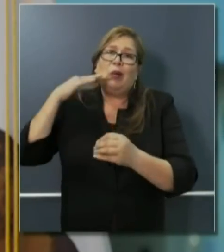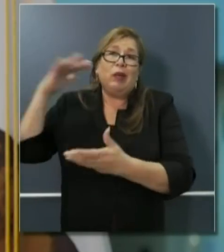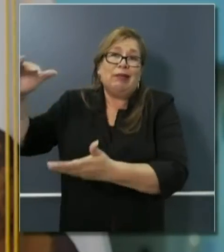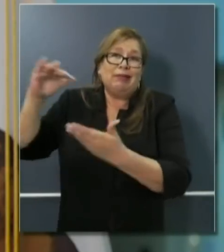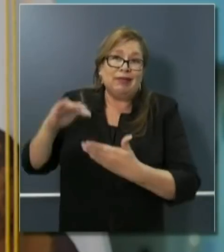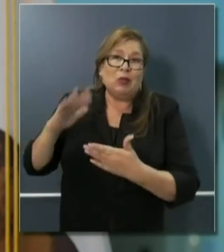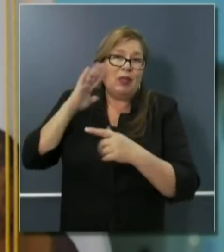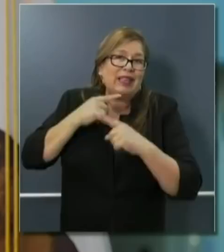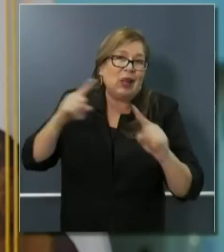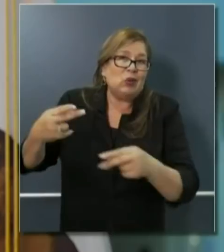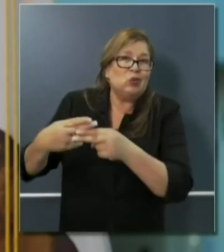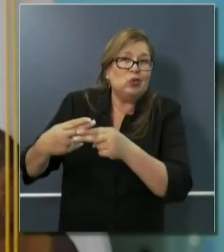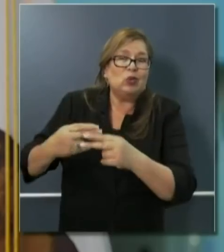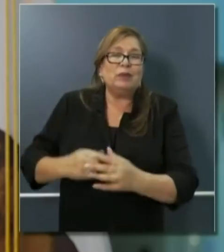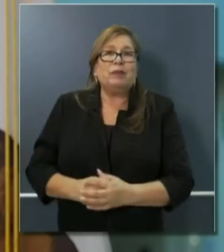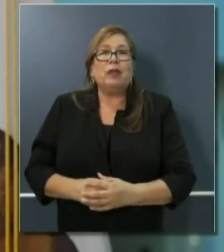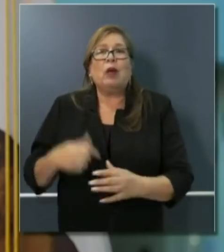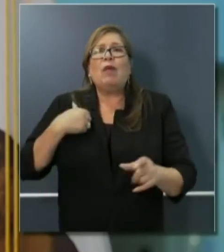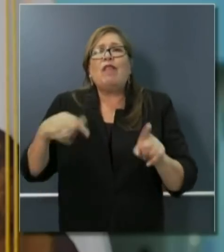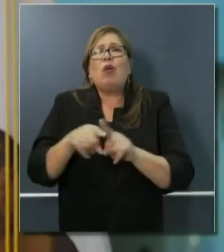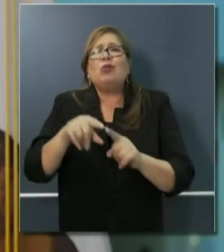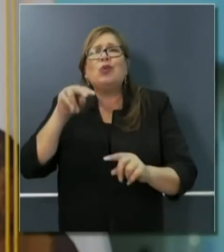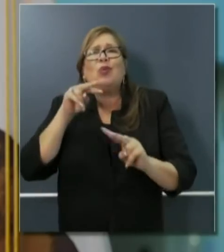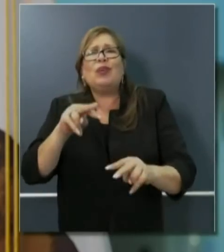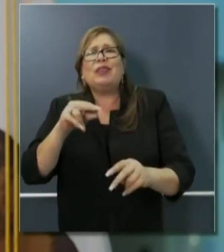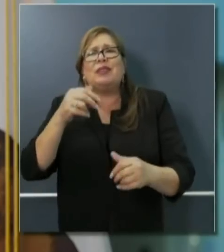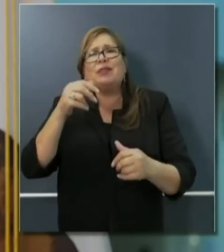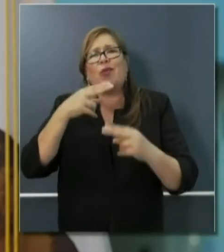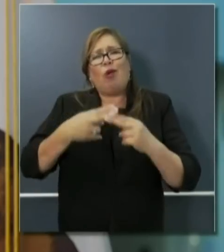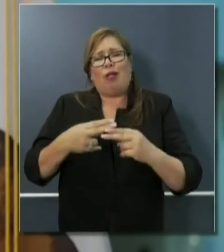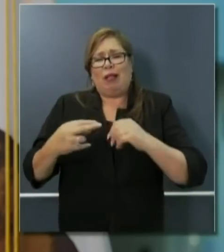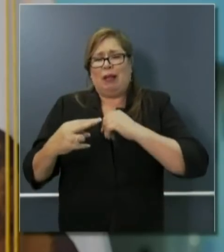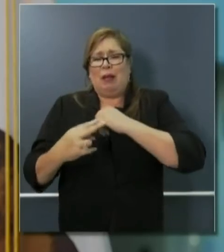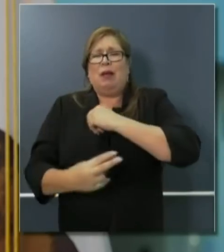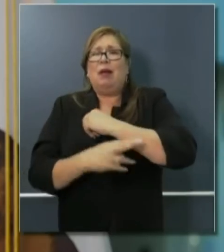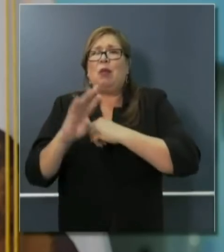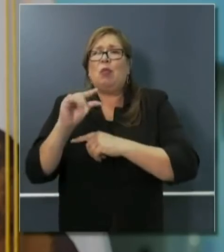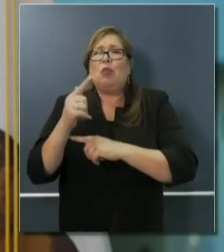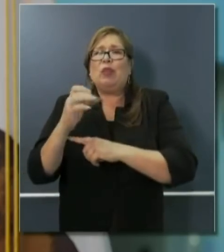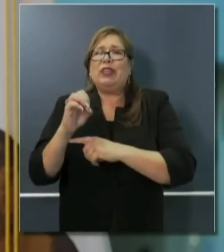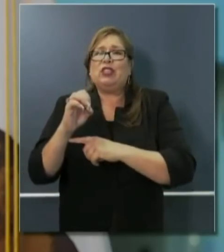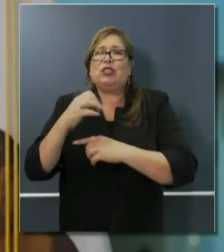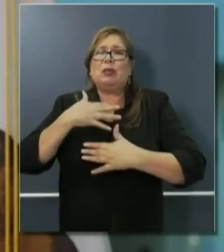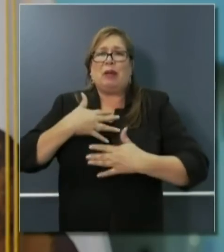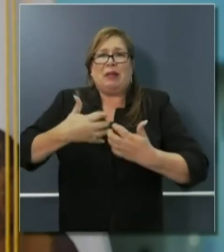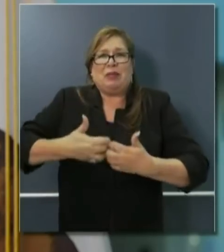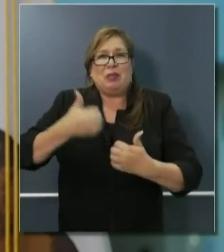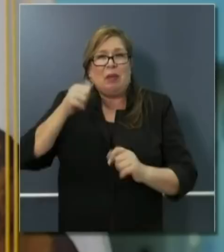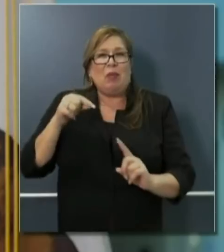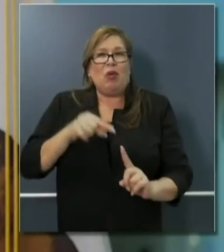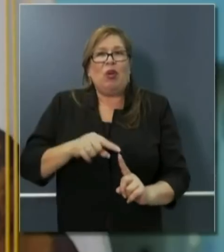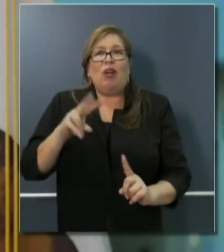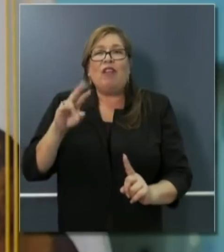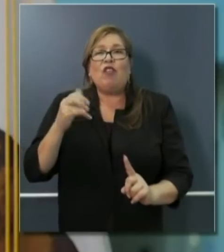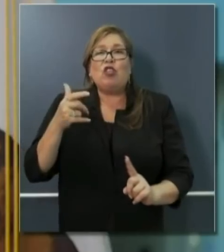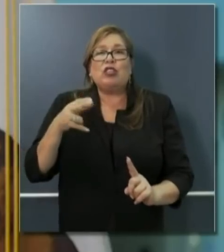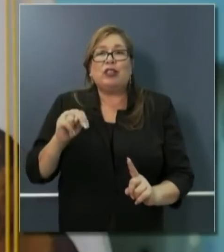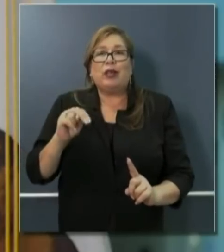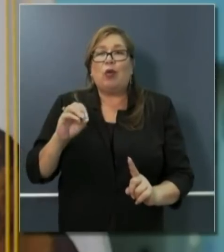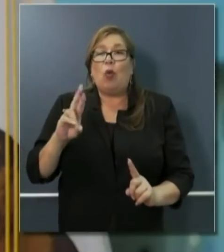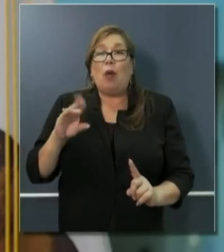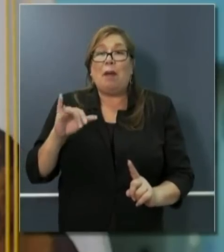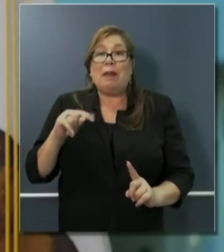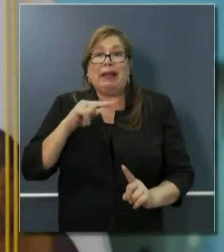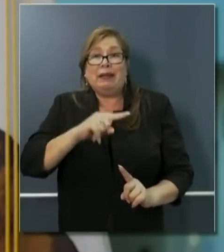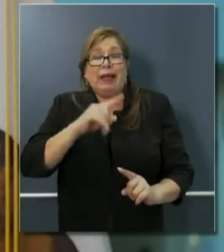shortly. We're also looking at bridge ventilators. Those are the ones I was referring to at Virgin Orbit, which we are getting a prototype